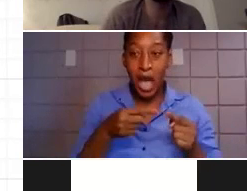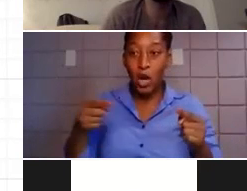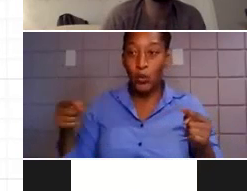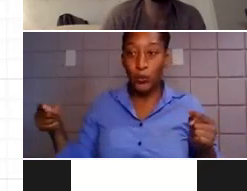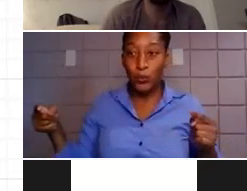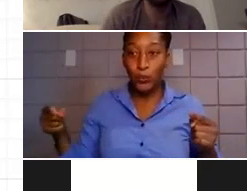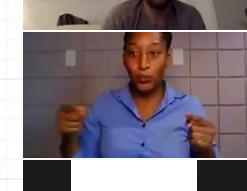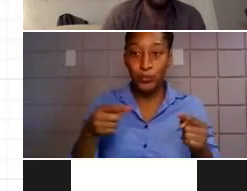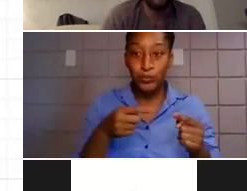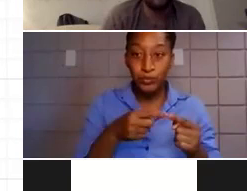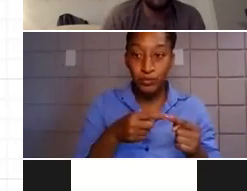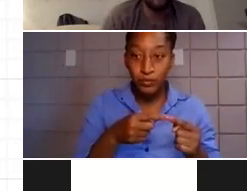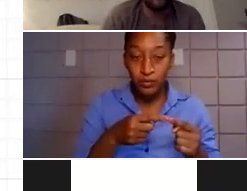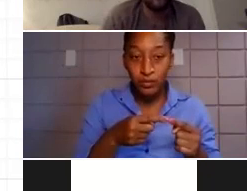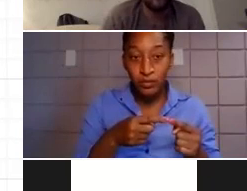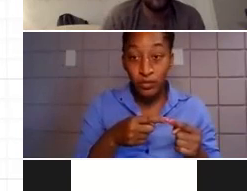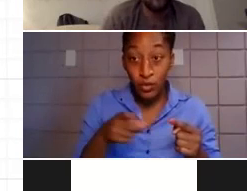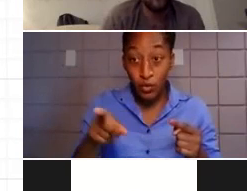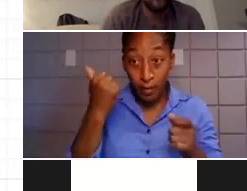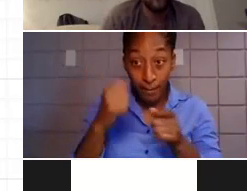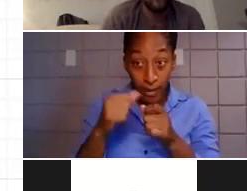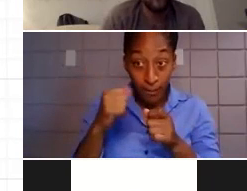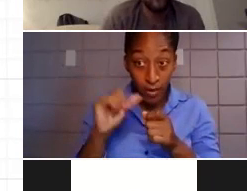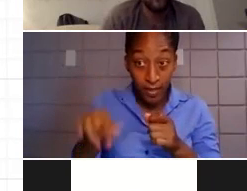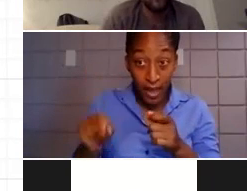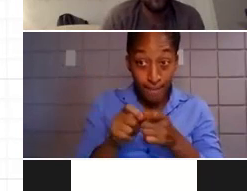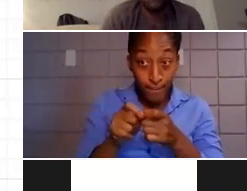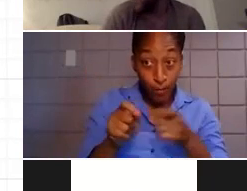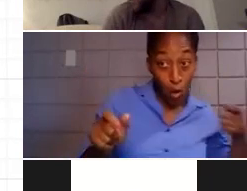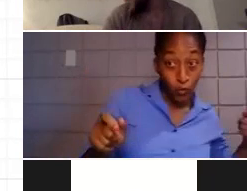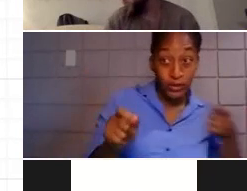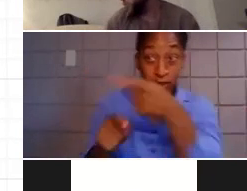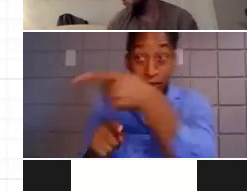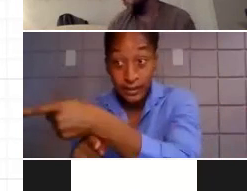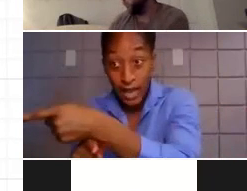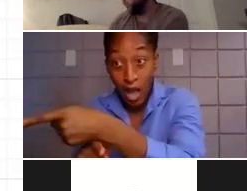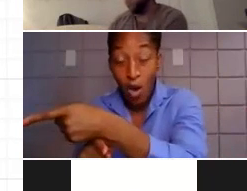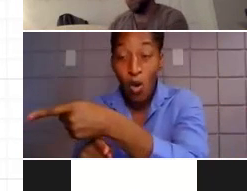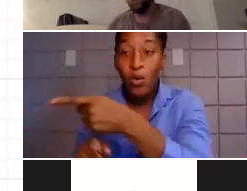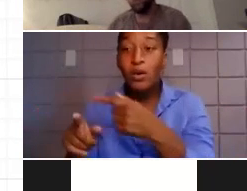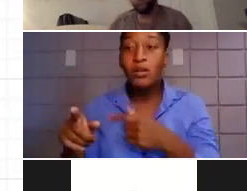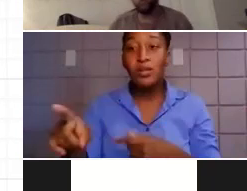Because remember, our projectile has horizontal and vertical.